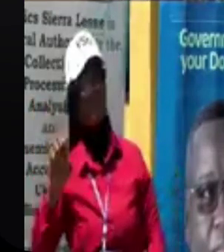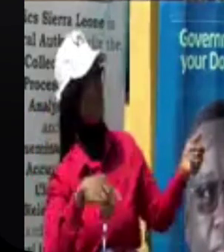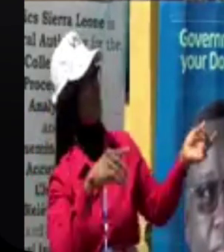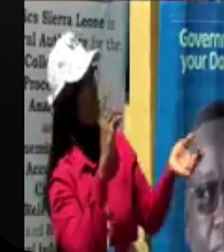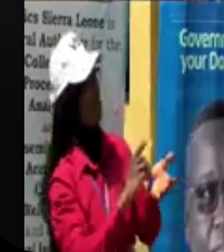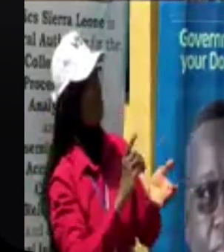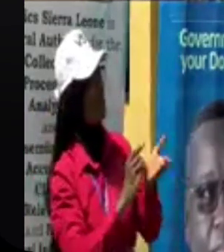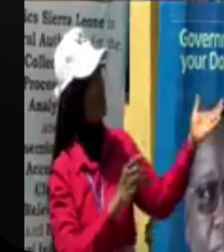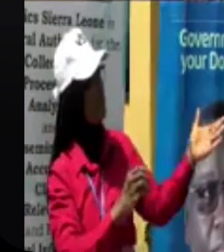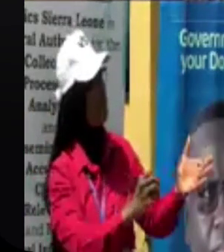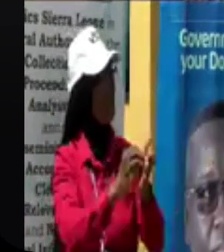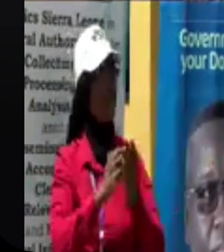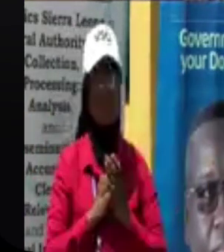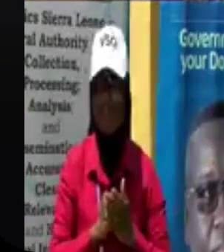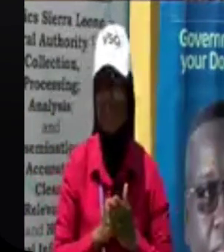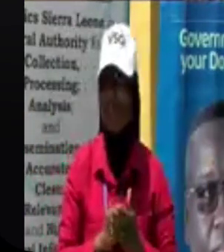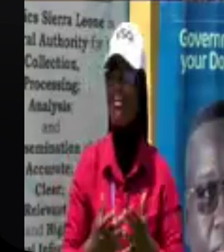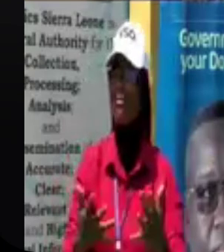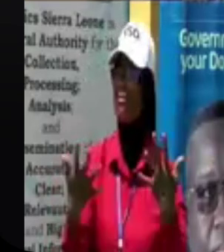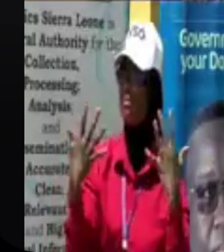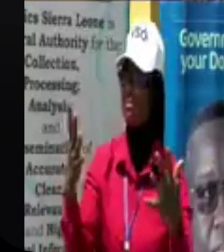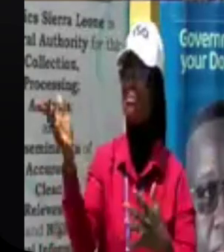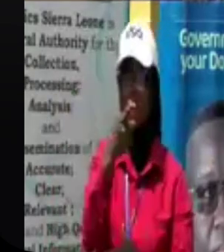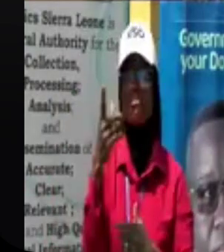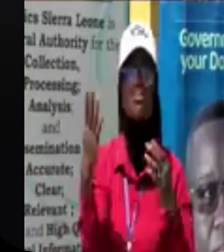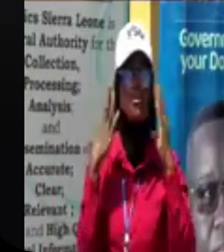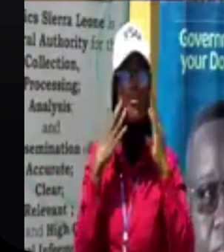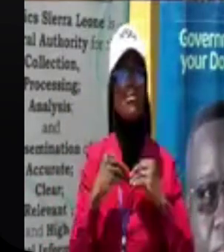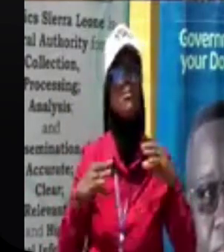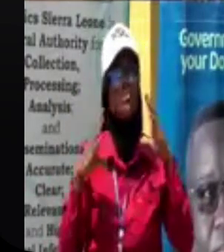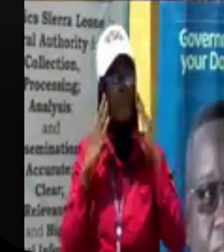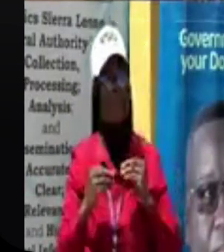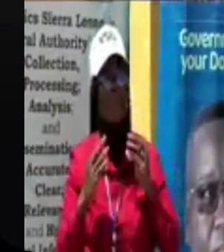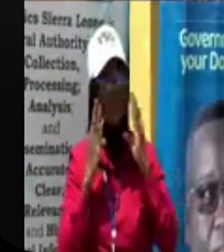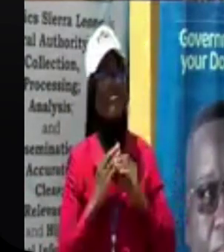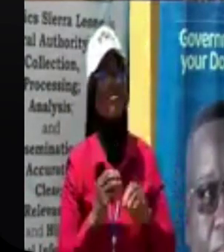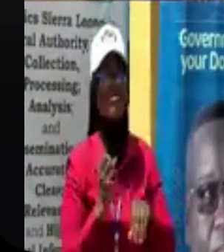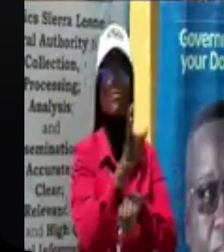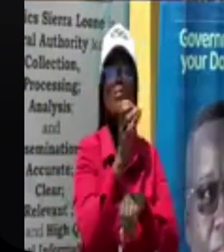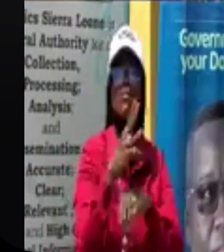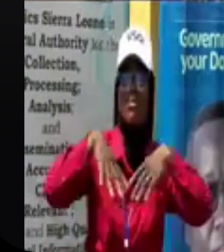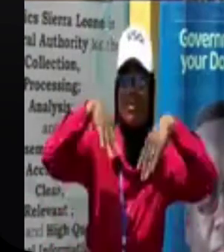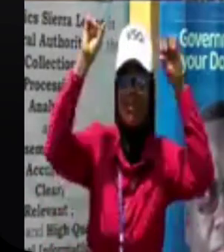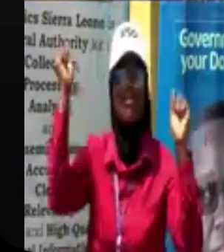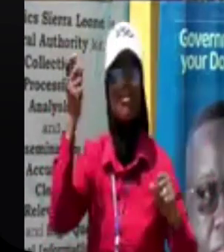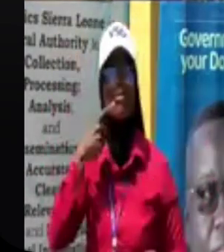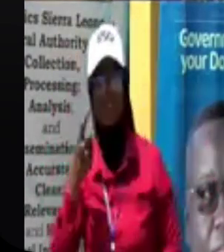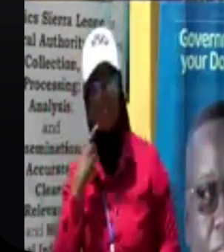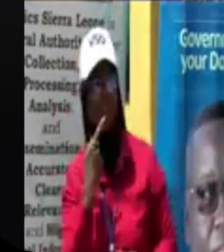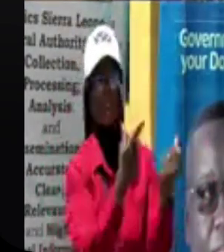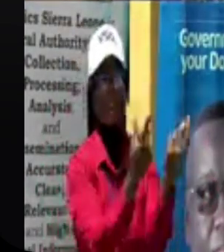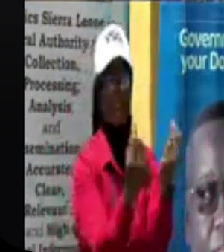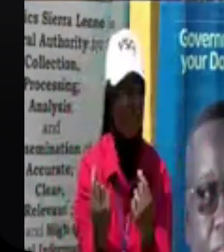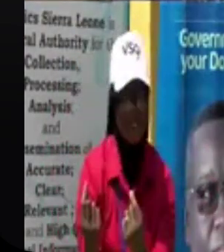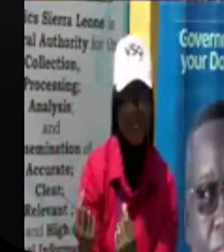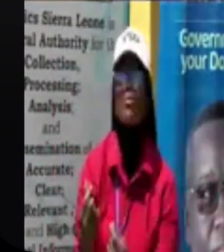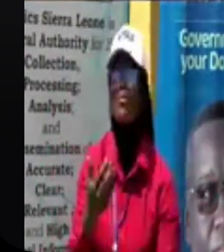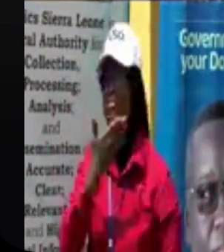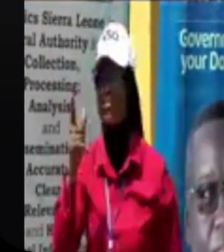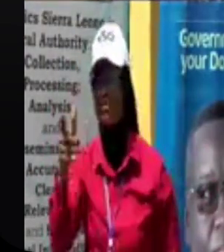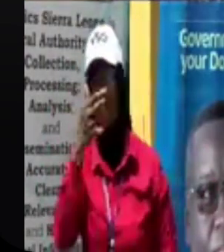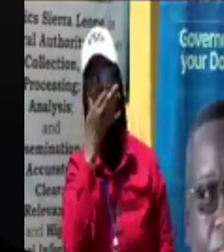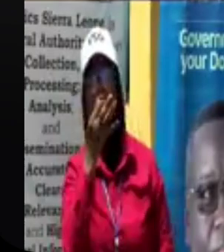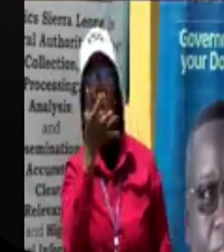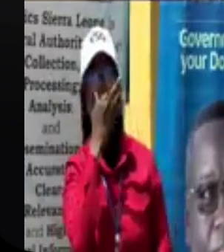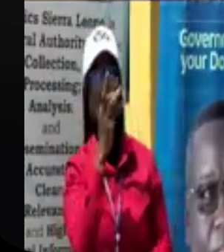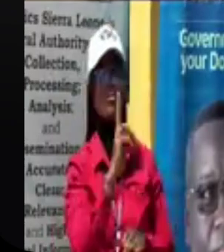Dr. Kale Yonkela. Skills the way they say don't advise the presidency and for do it will be the